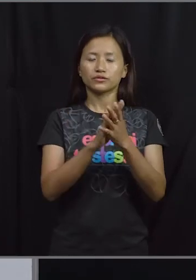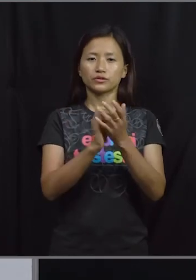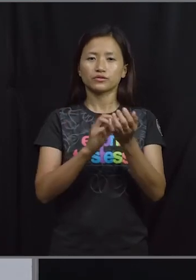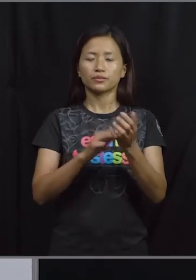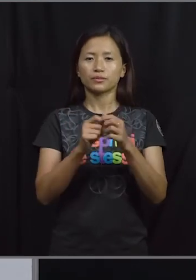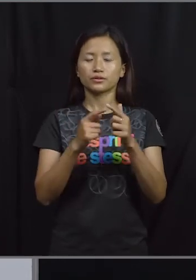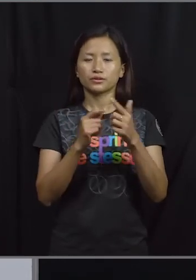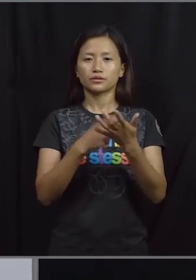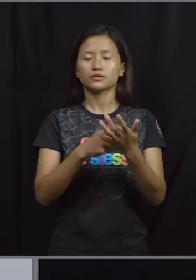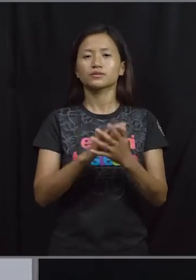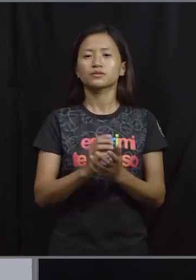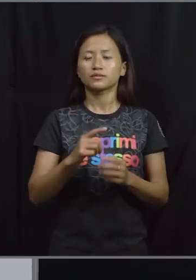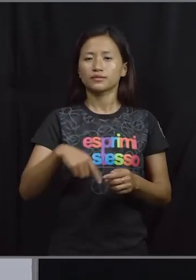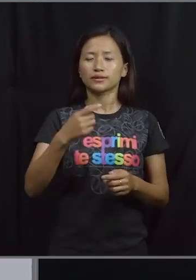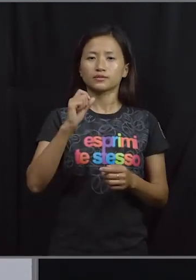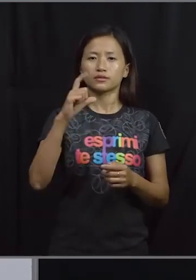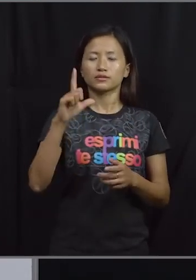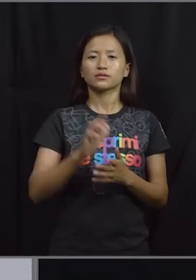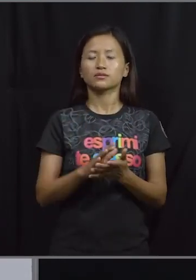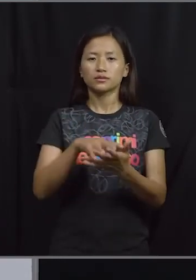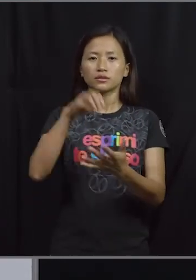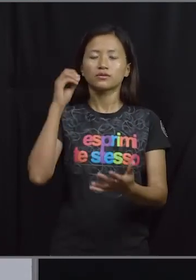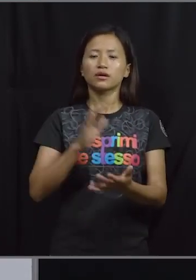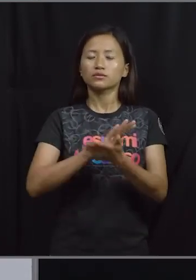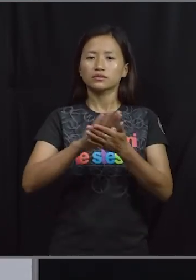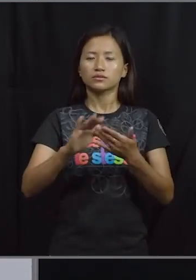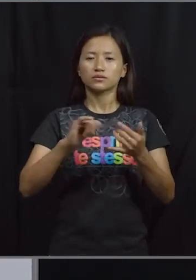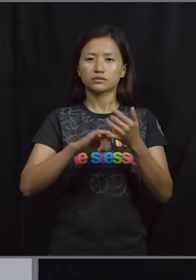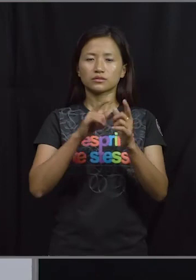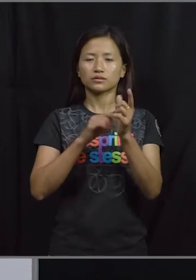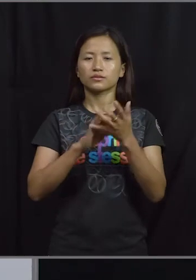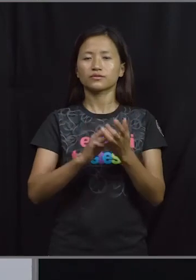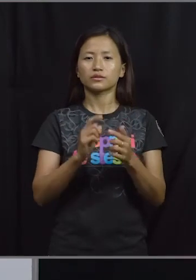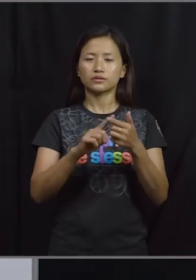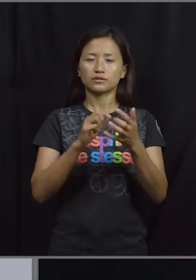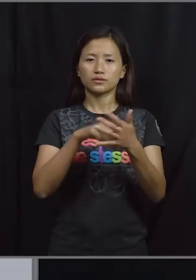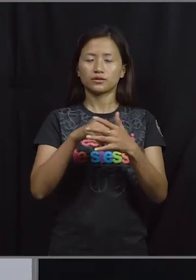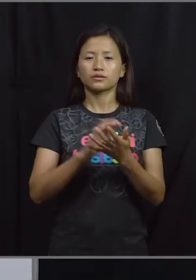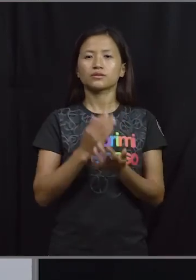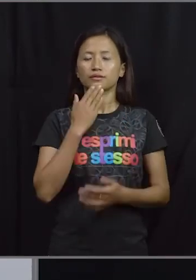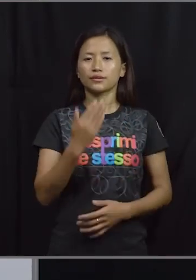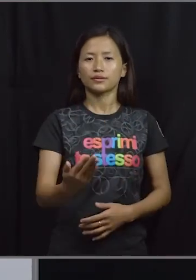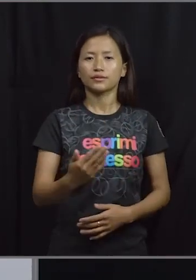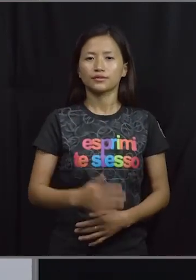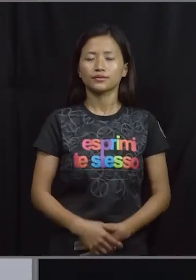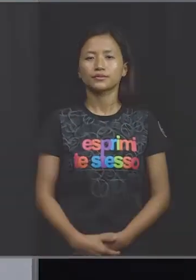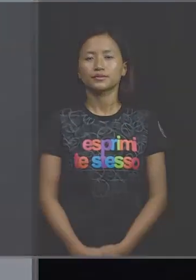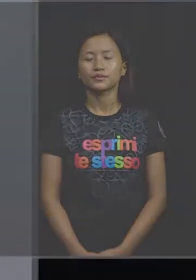matrix. In the next session, we are going to learn how to solve the system of linear equations. Thank you.